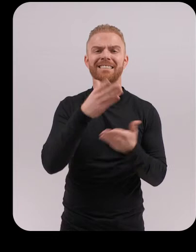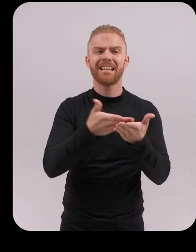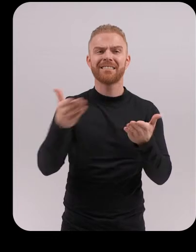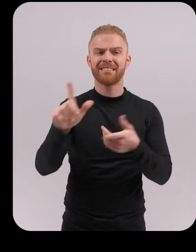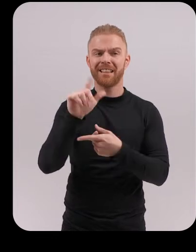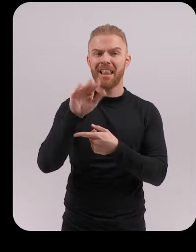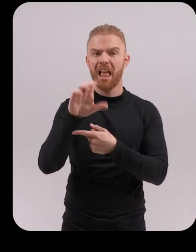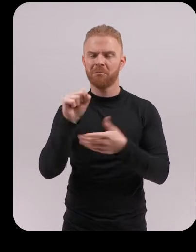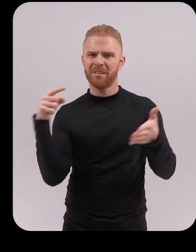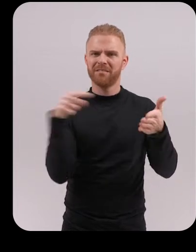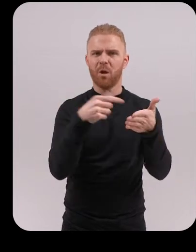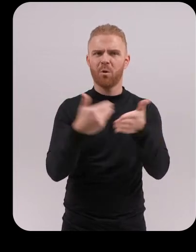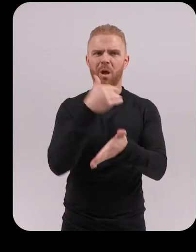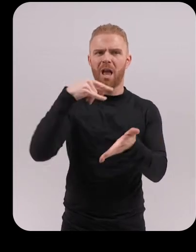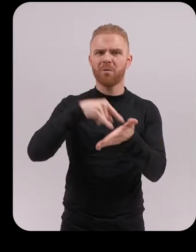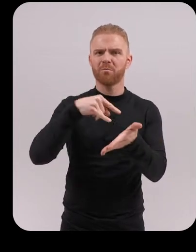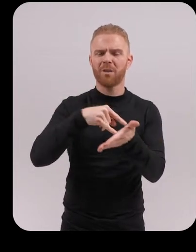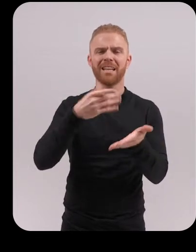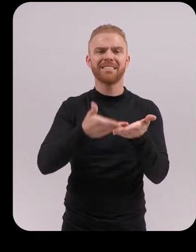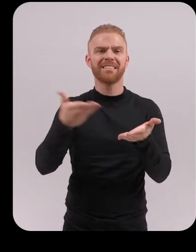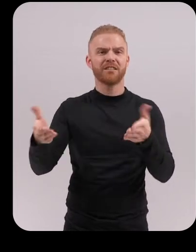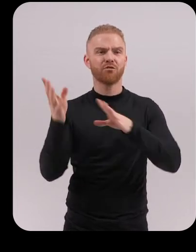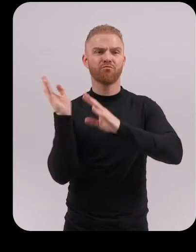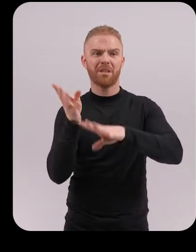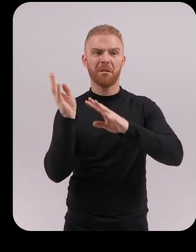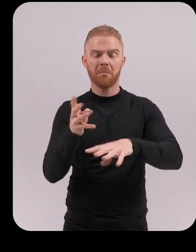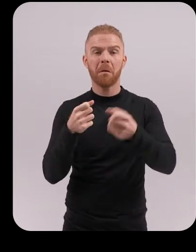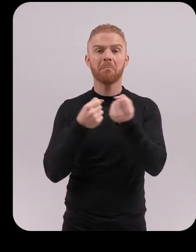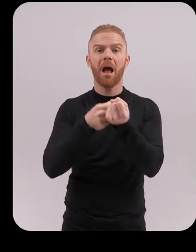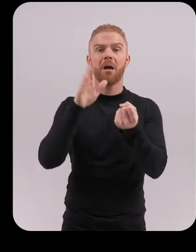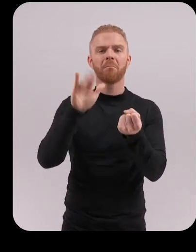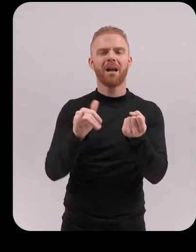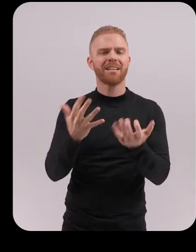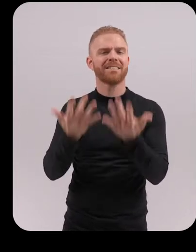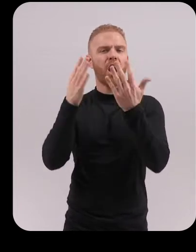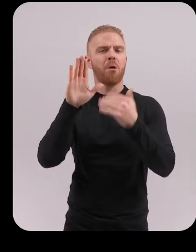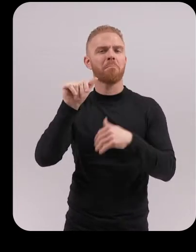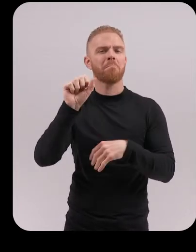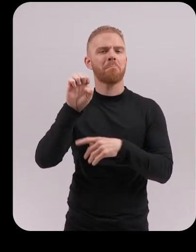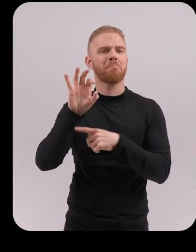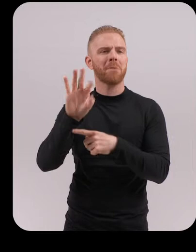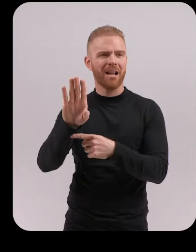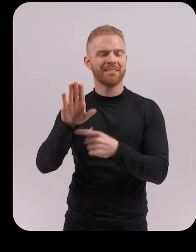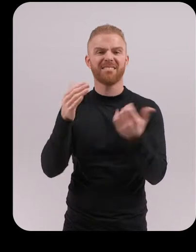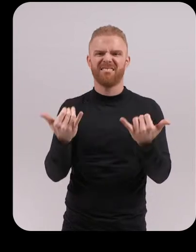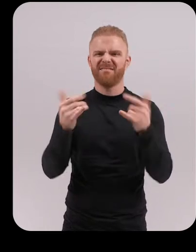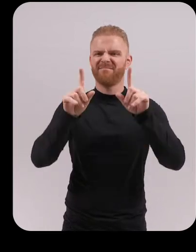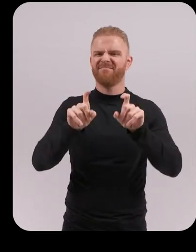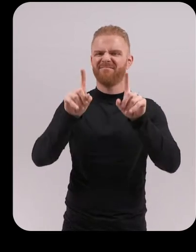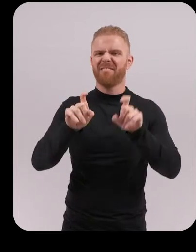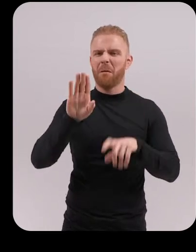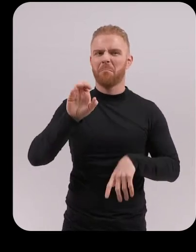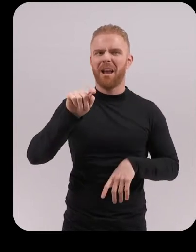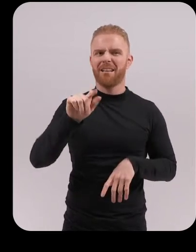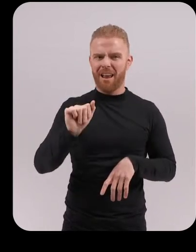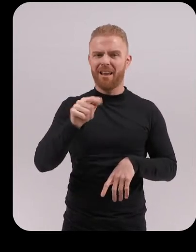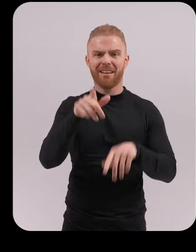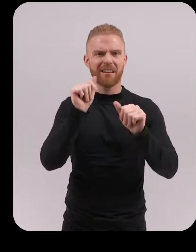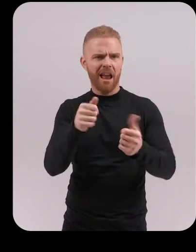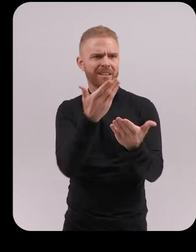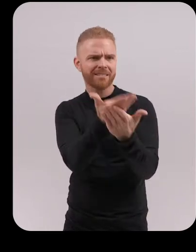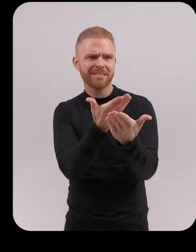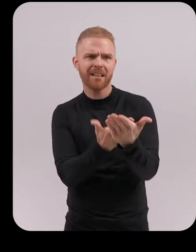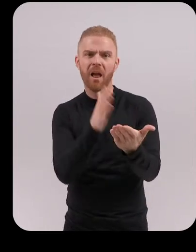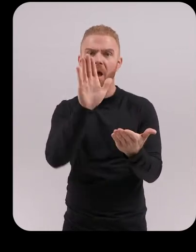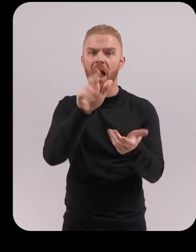into the new Android device streaming powered by Firebase, now in beta. So you can now validate your